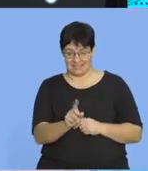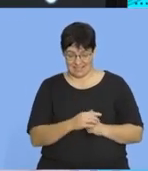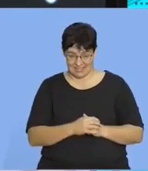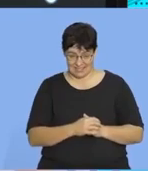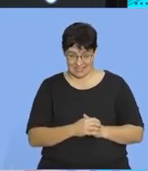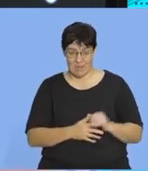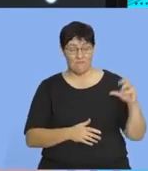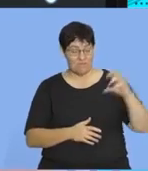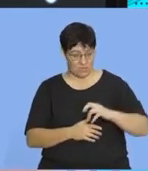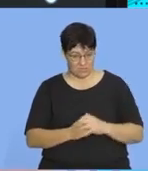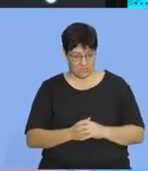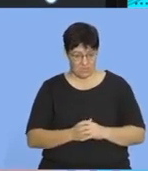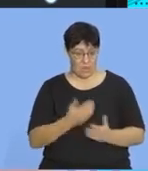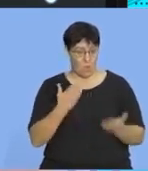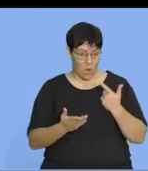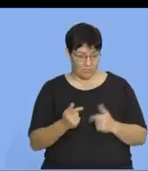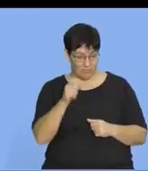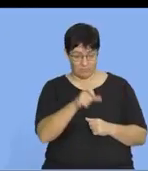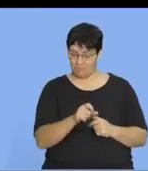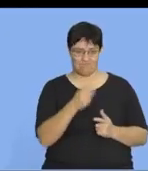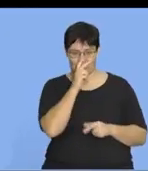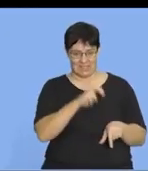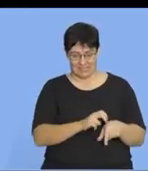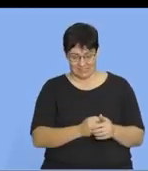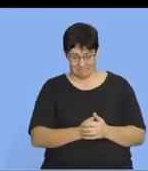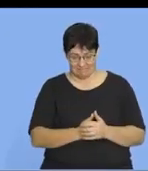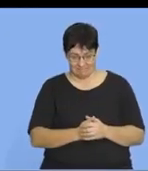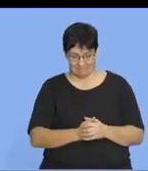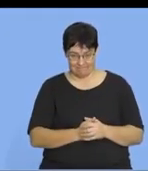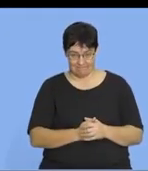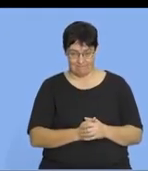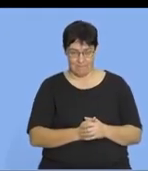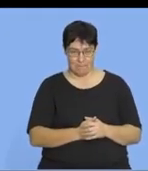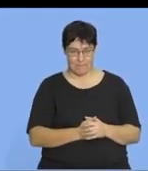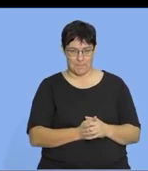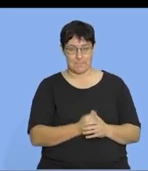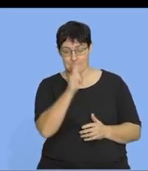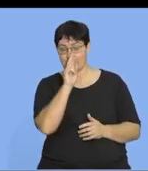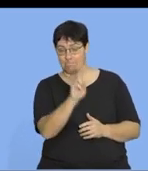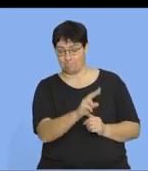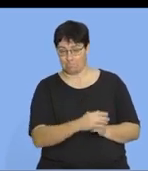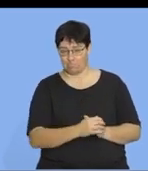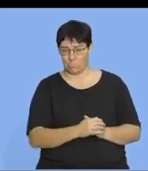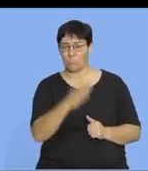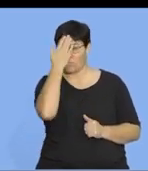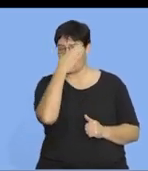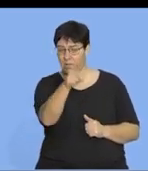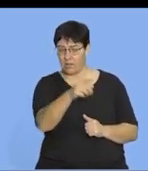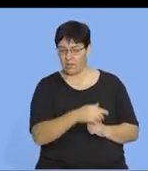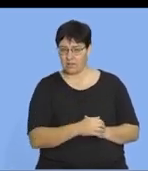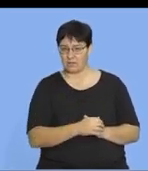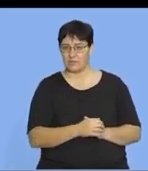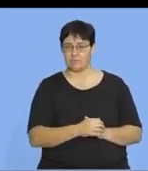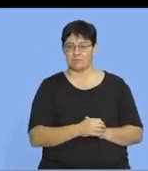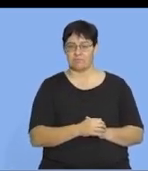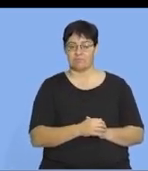work out the mass of the man. Watch. Right, so we know the